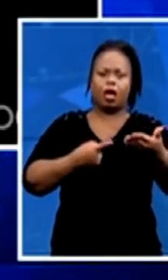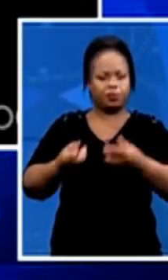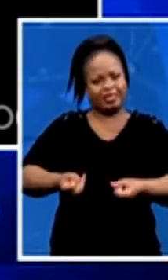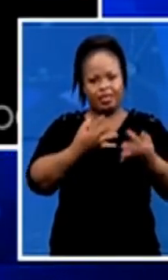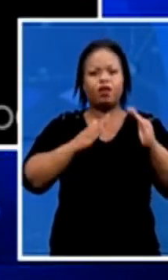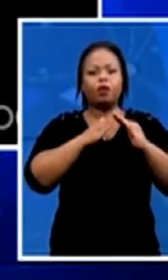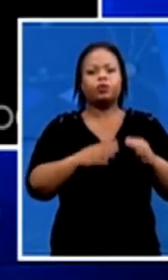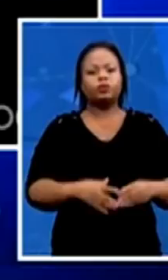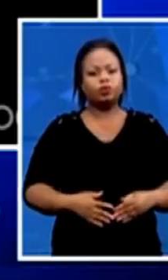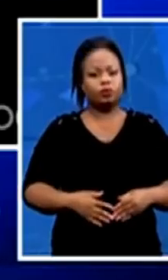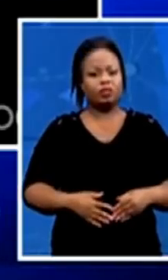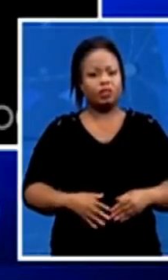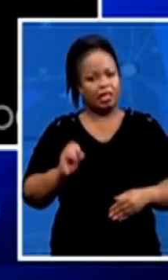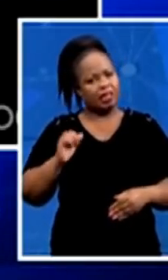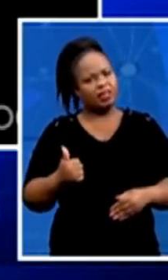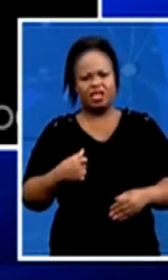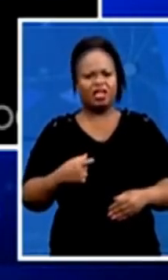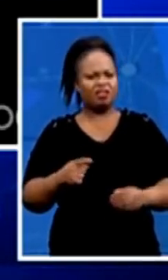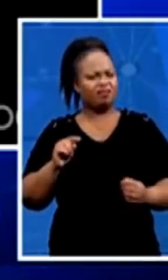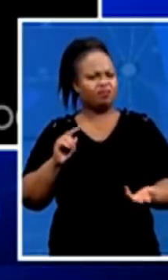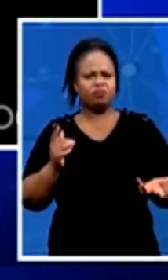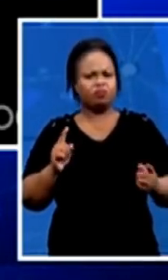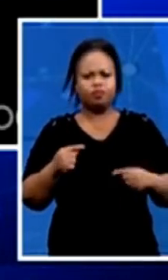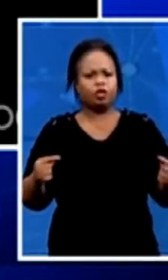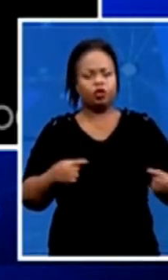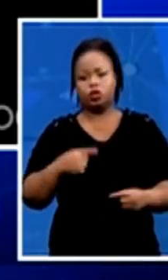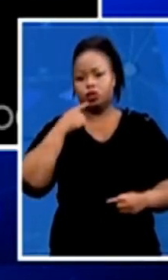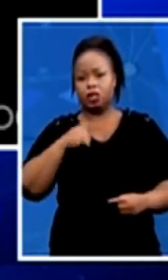be said that that litigant cannot